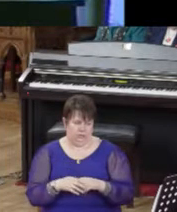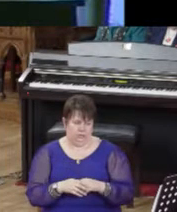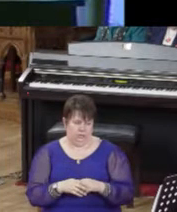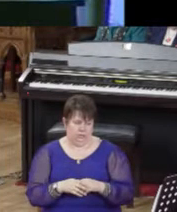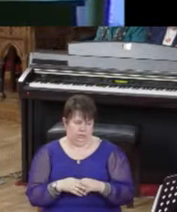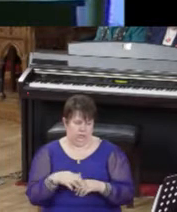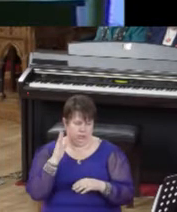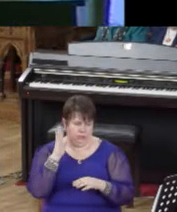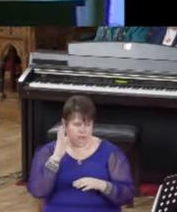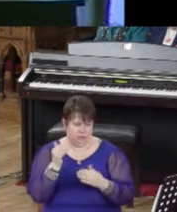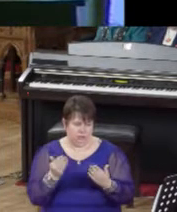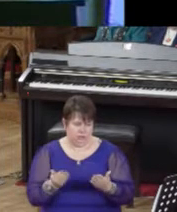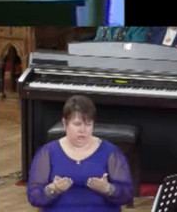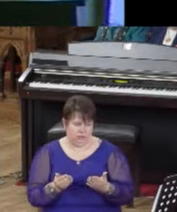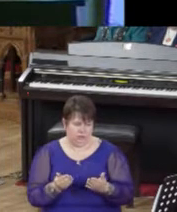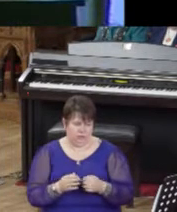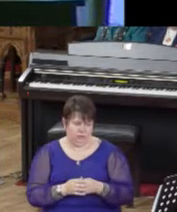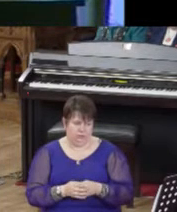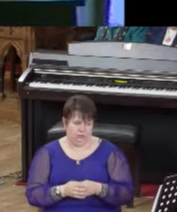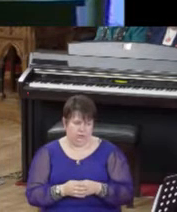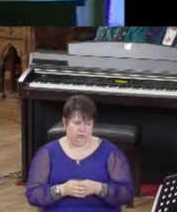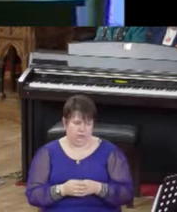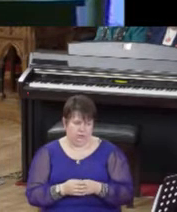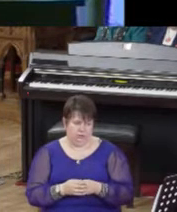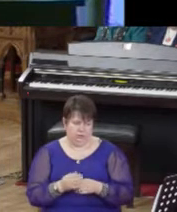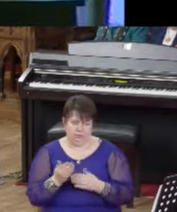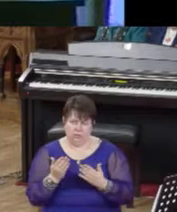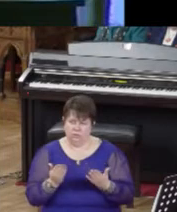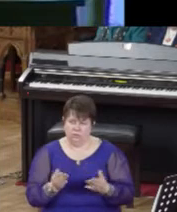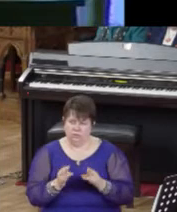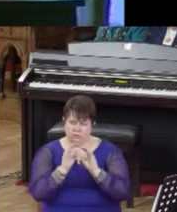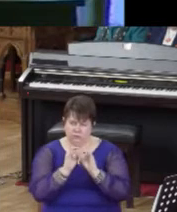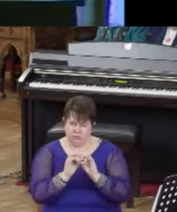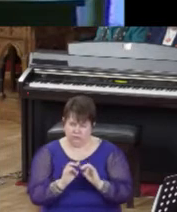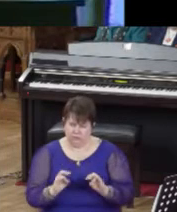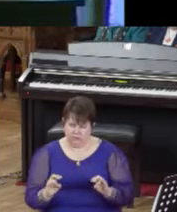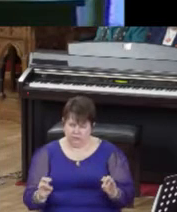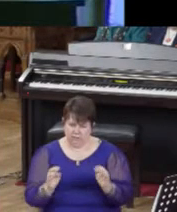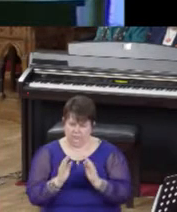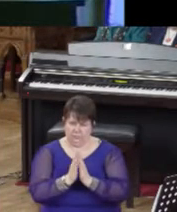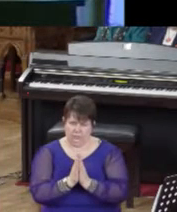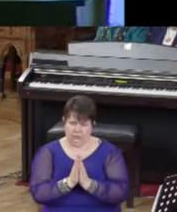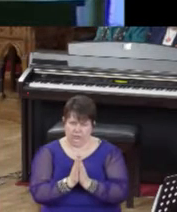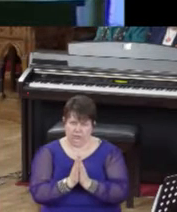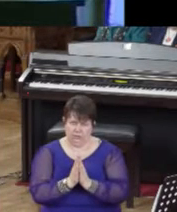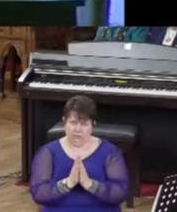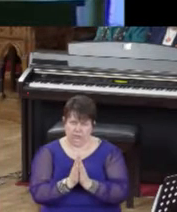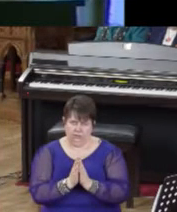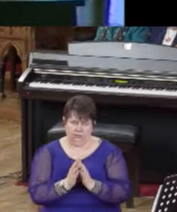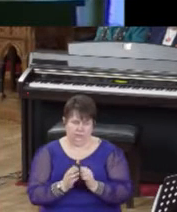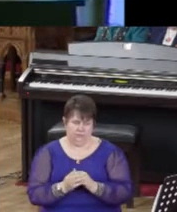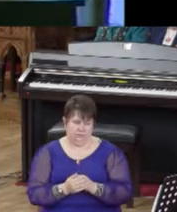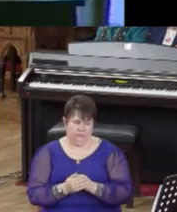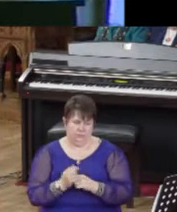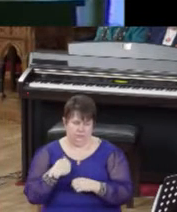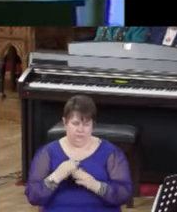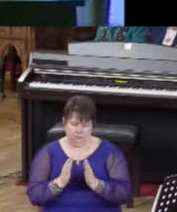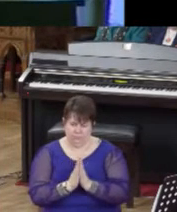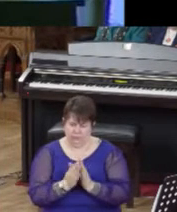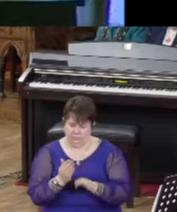And hear us now, as silently from our hearts we pray before